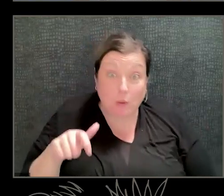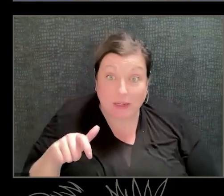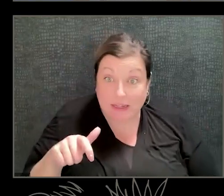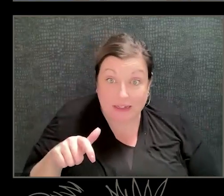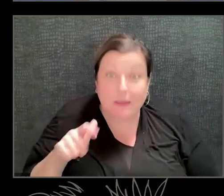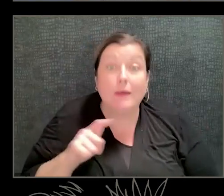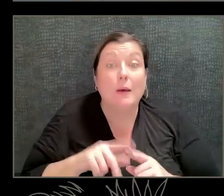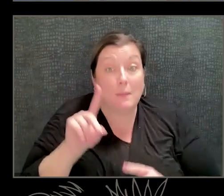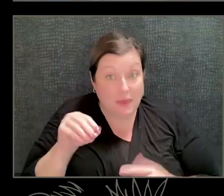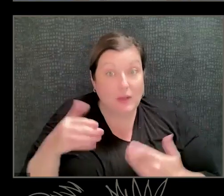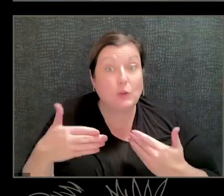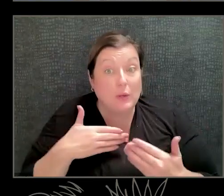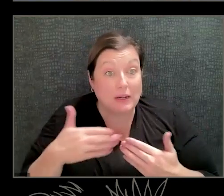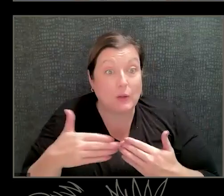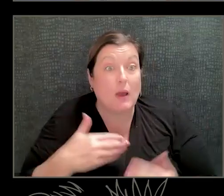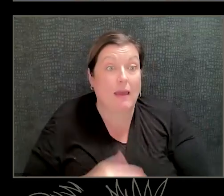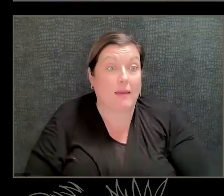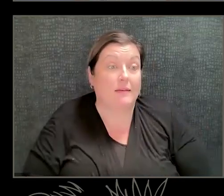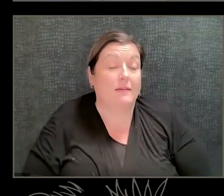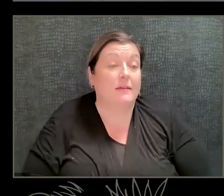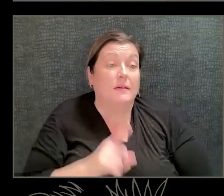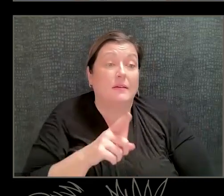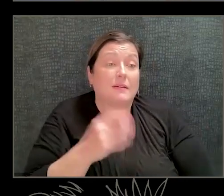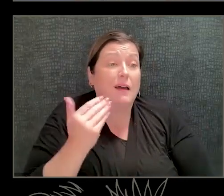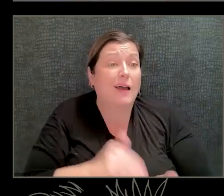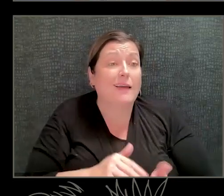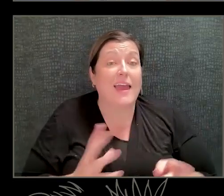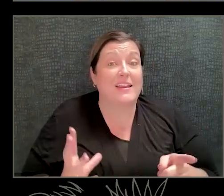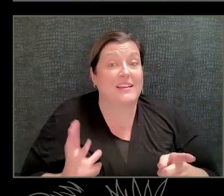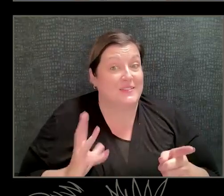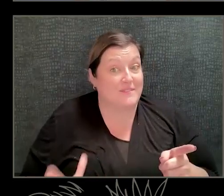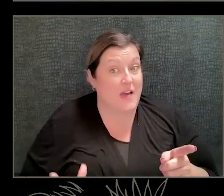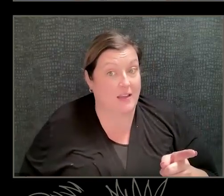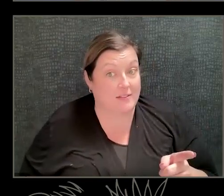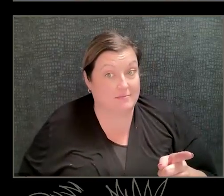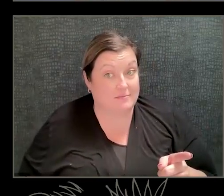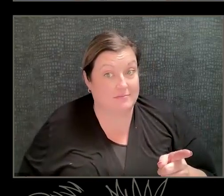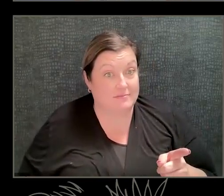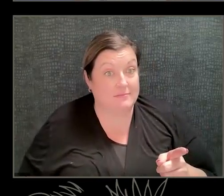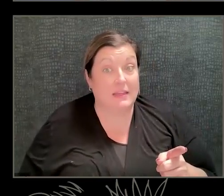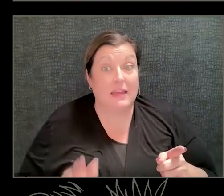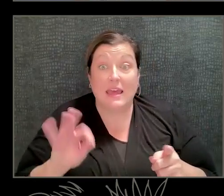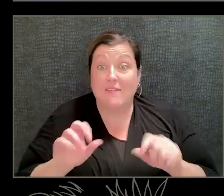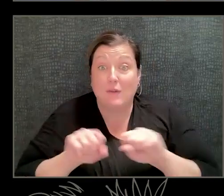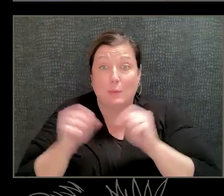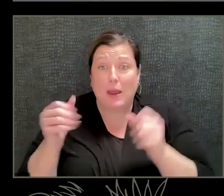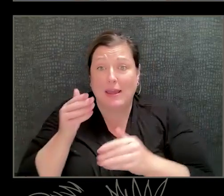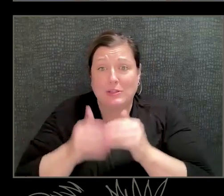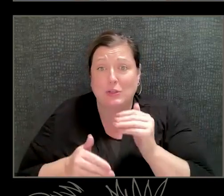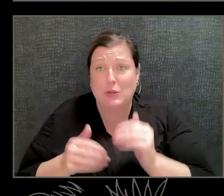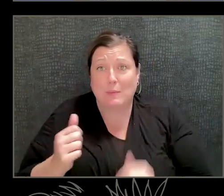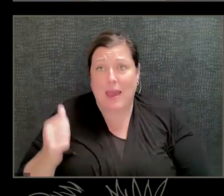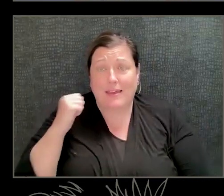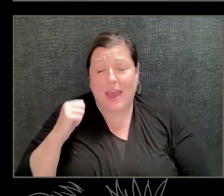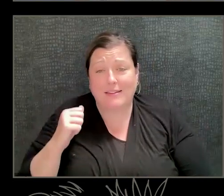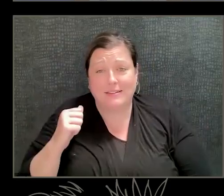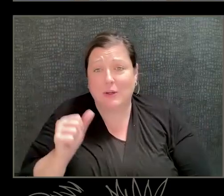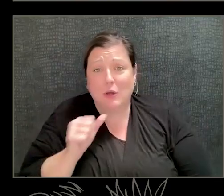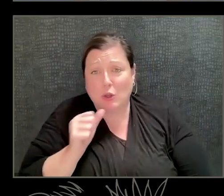anyway. So again, this is fine. If that breaks your back end was already broke, and you weren't going to make